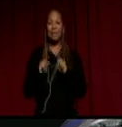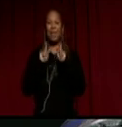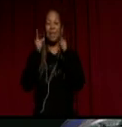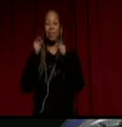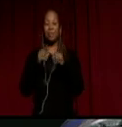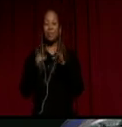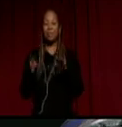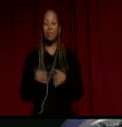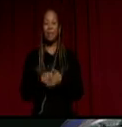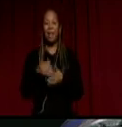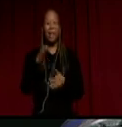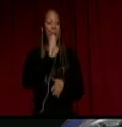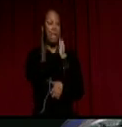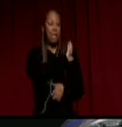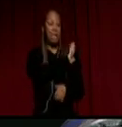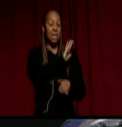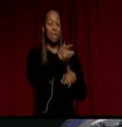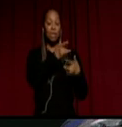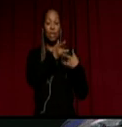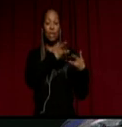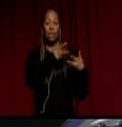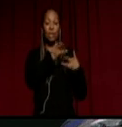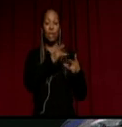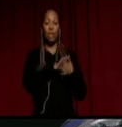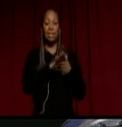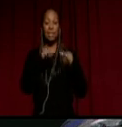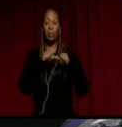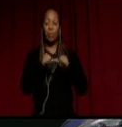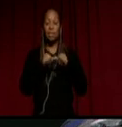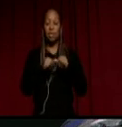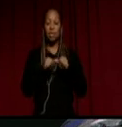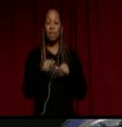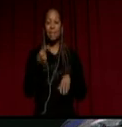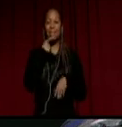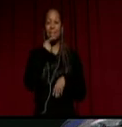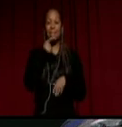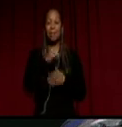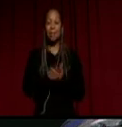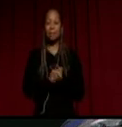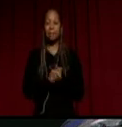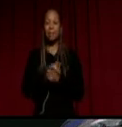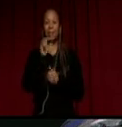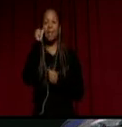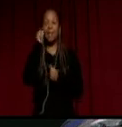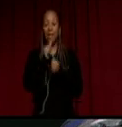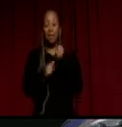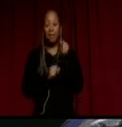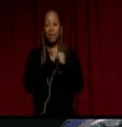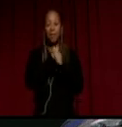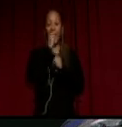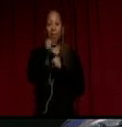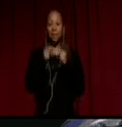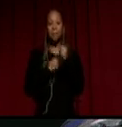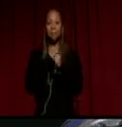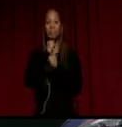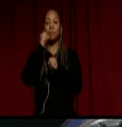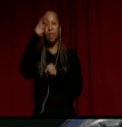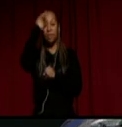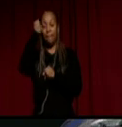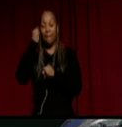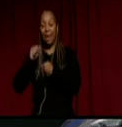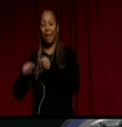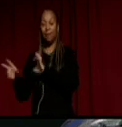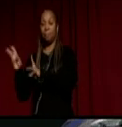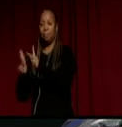we can. My concern also is that we continue to say every year that the African-American